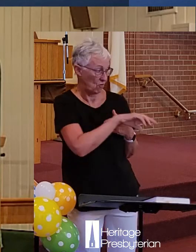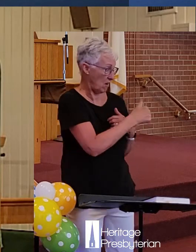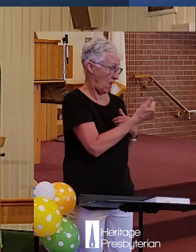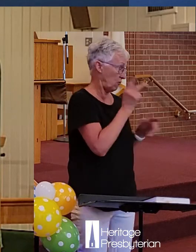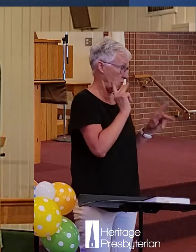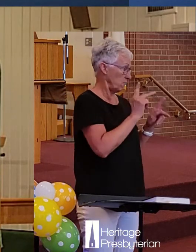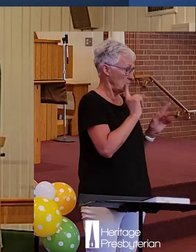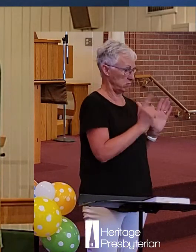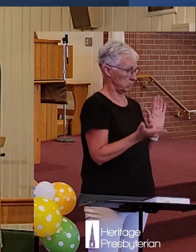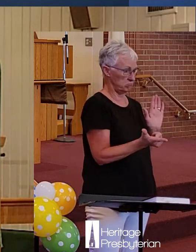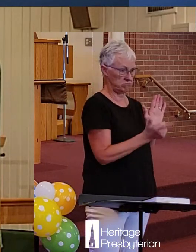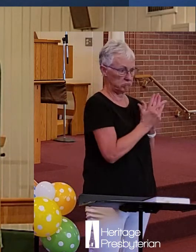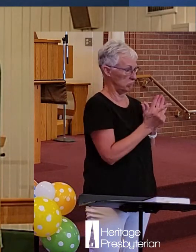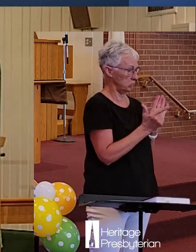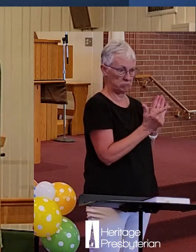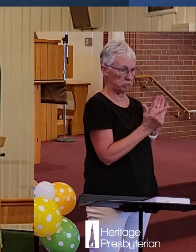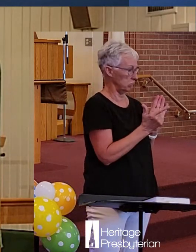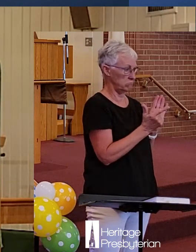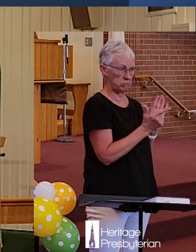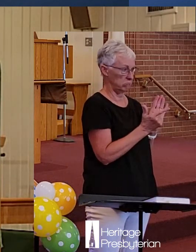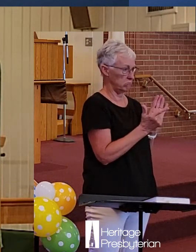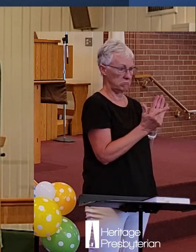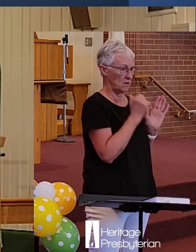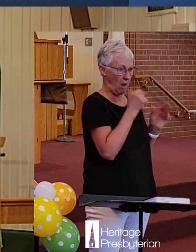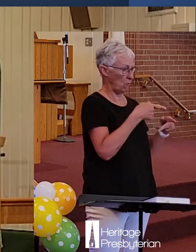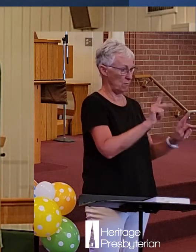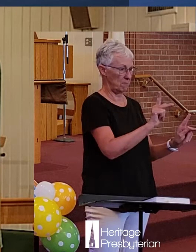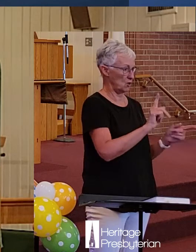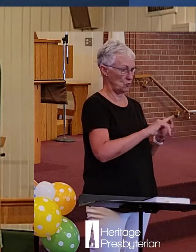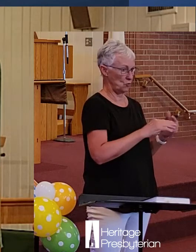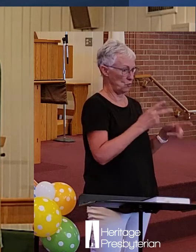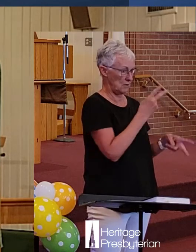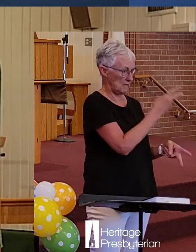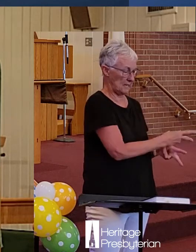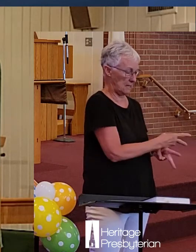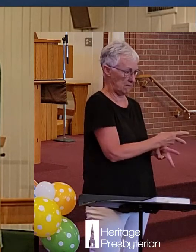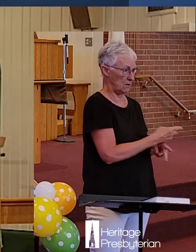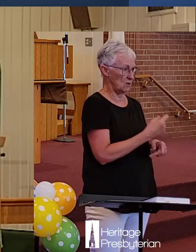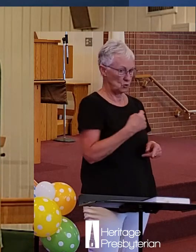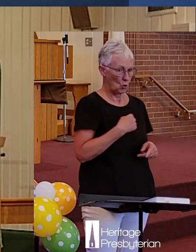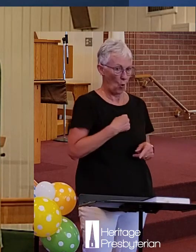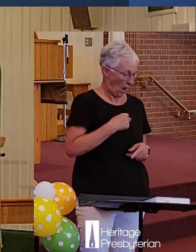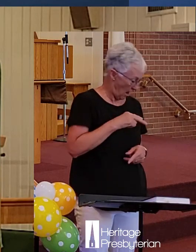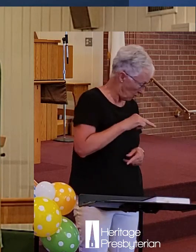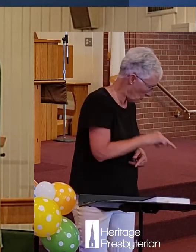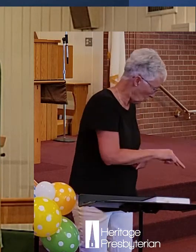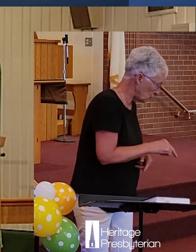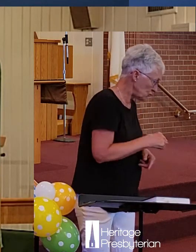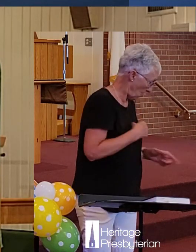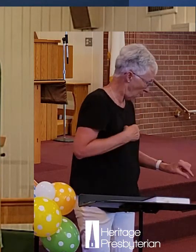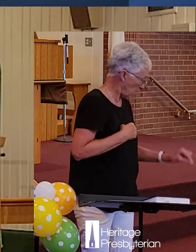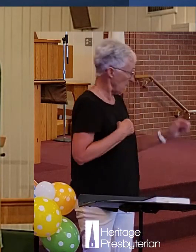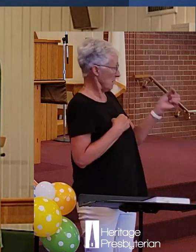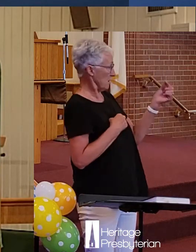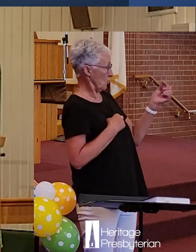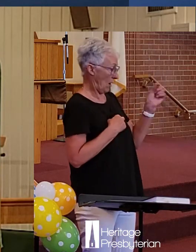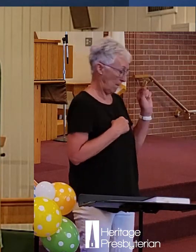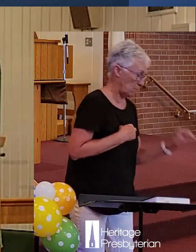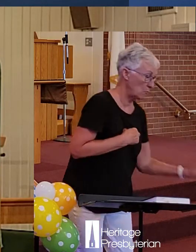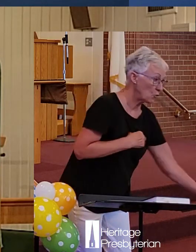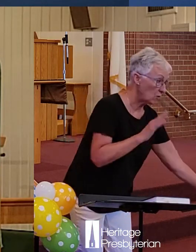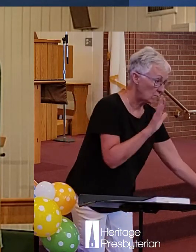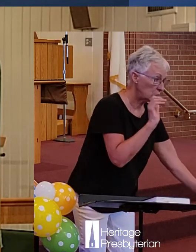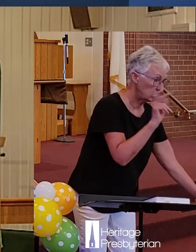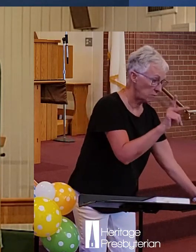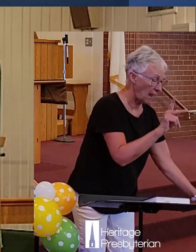I climbed on, finally reached the top, and I sat there, still and long, just gazing out at the view from